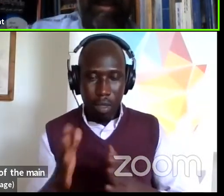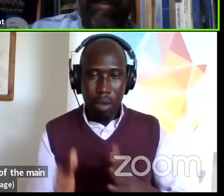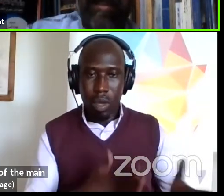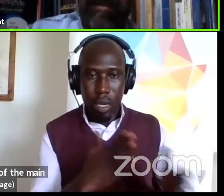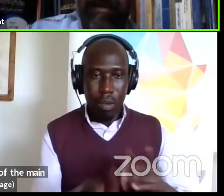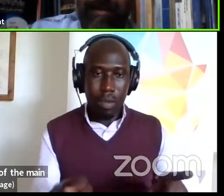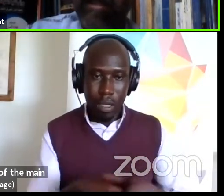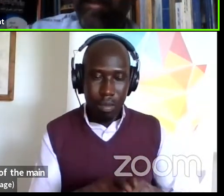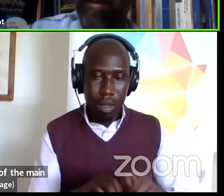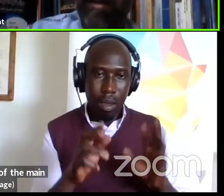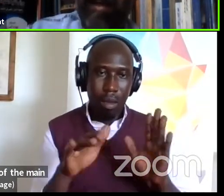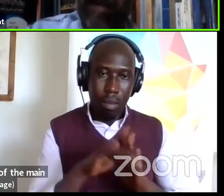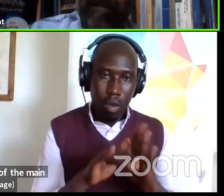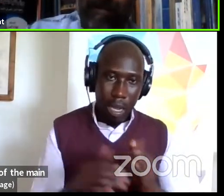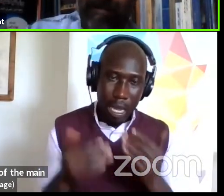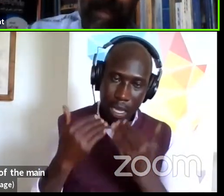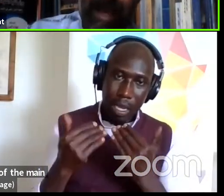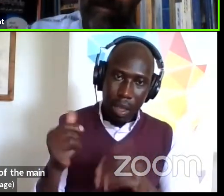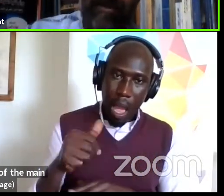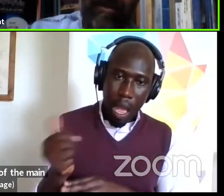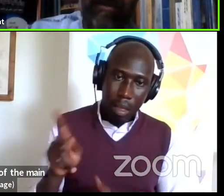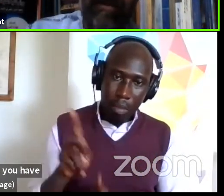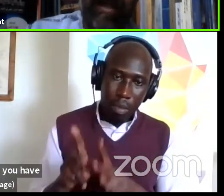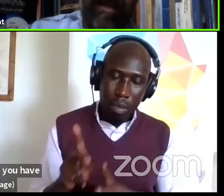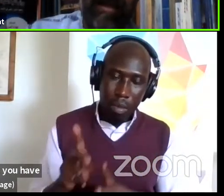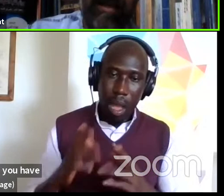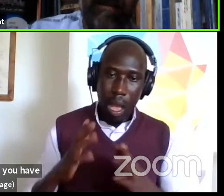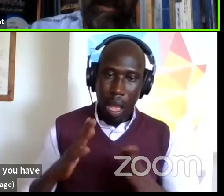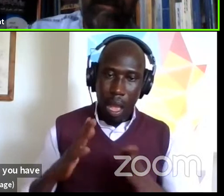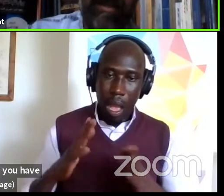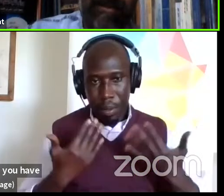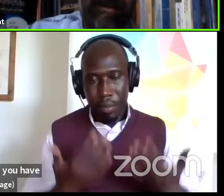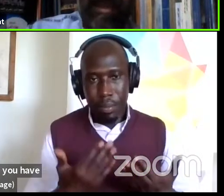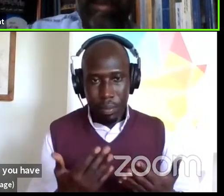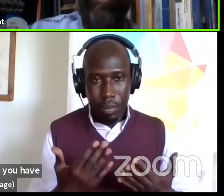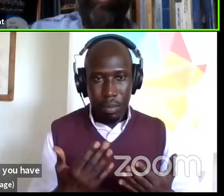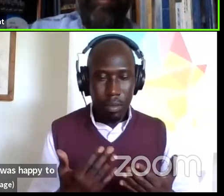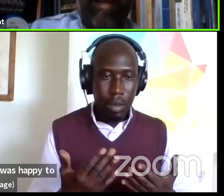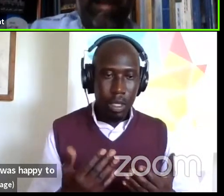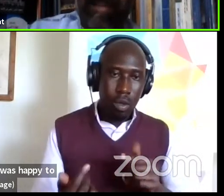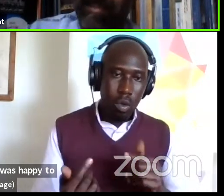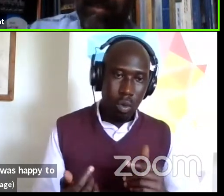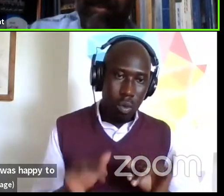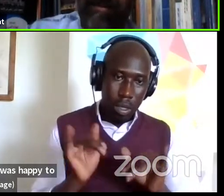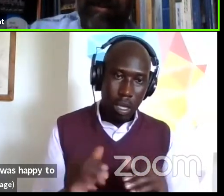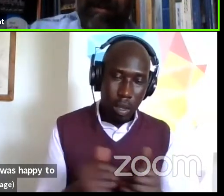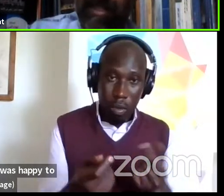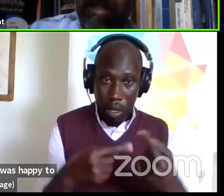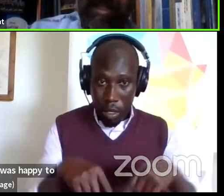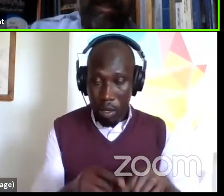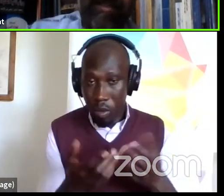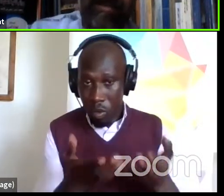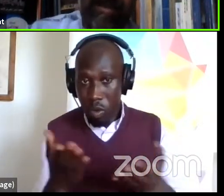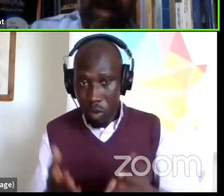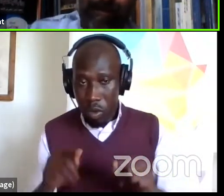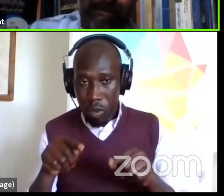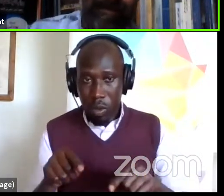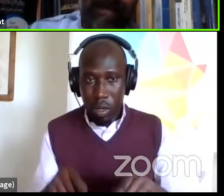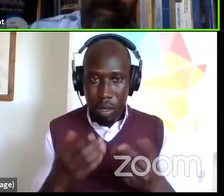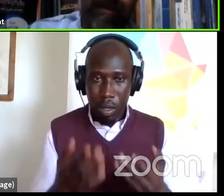you, Aya. Thank you, Os. I'm happy to be with you today, and I think your